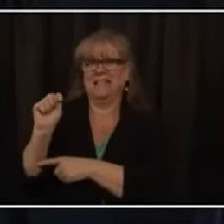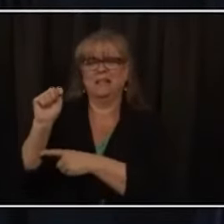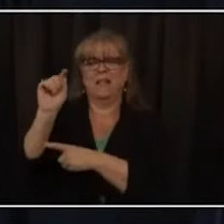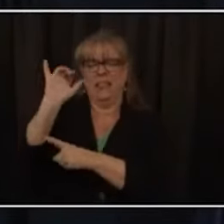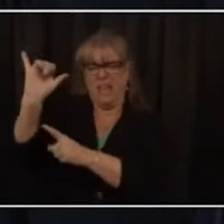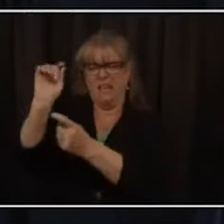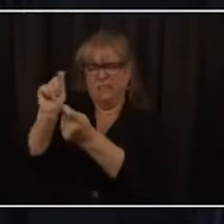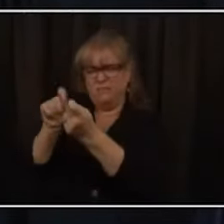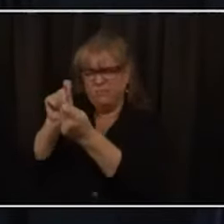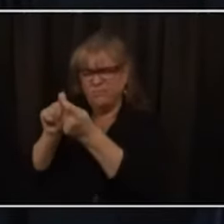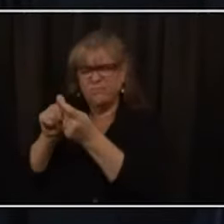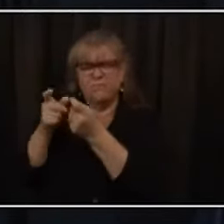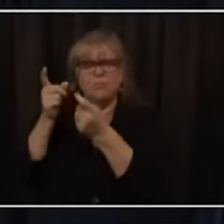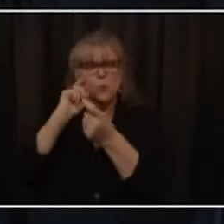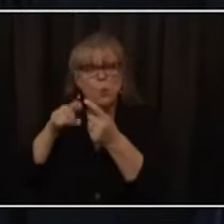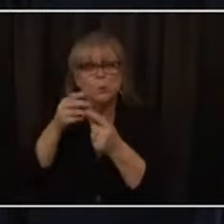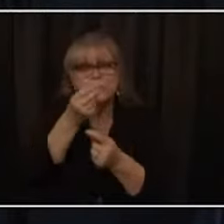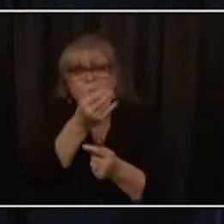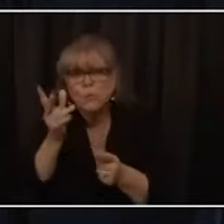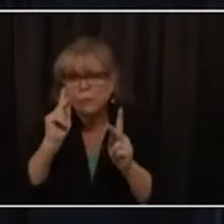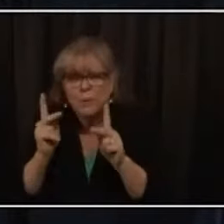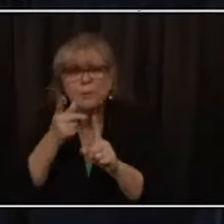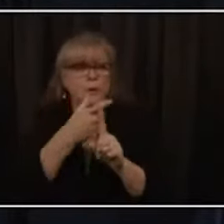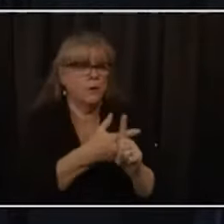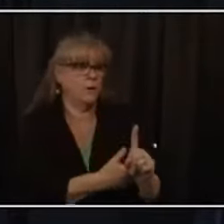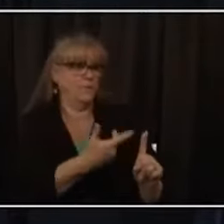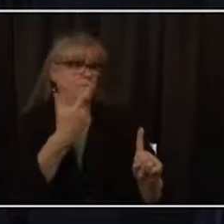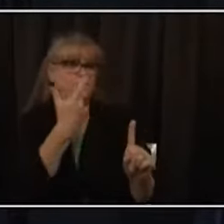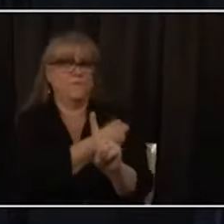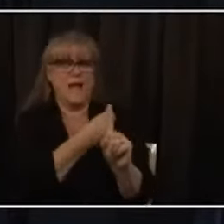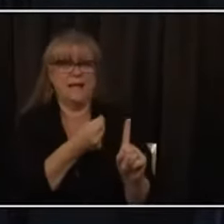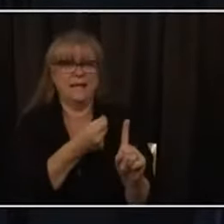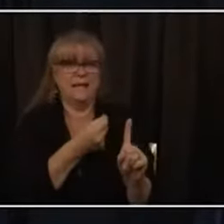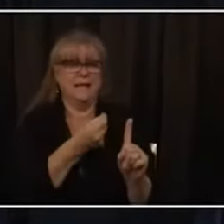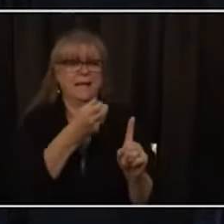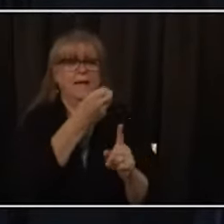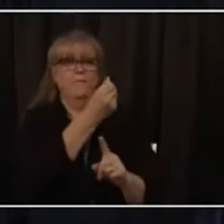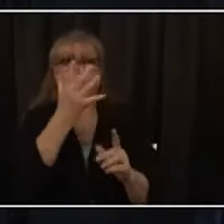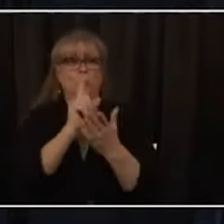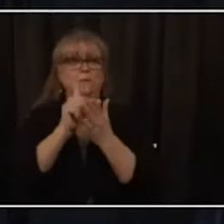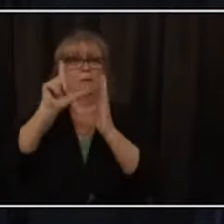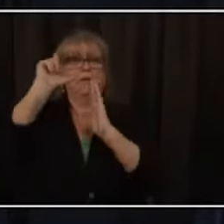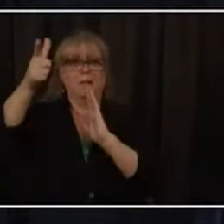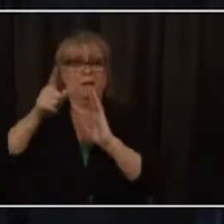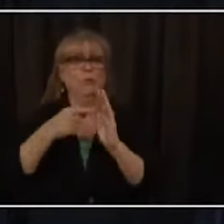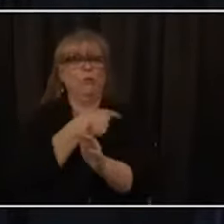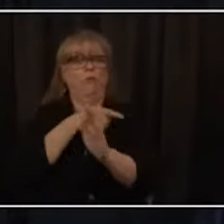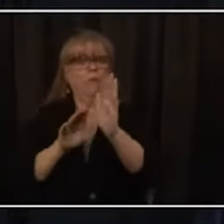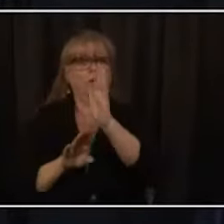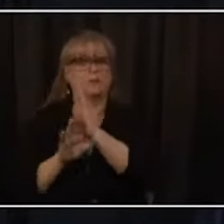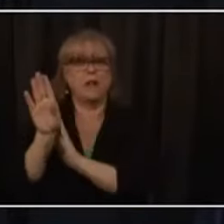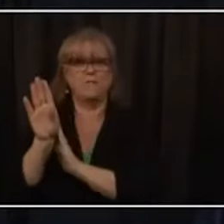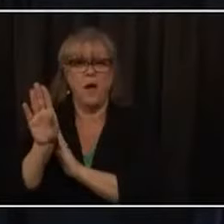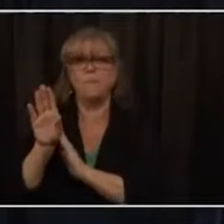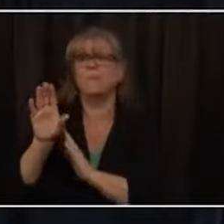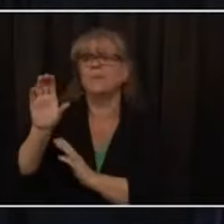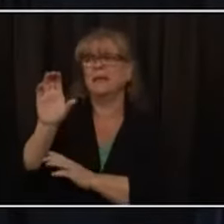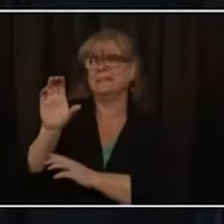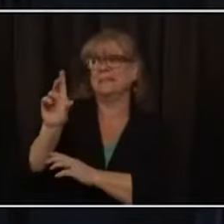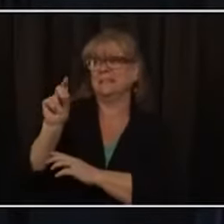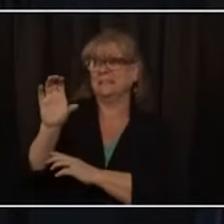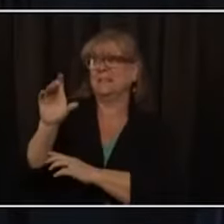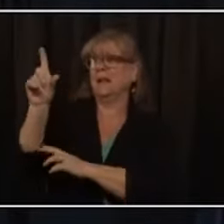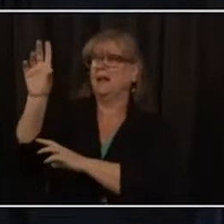J&J vaccination in the United States. And because of that, the CDC and the FDA have decided to pause for a